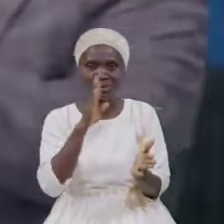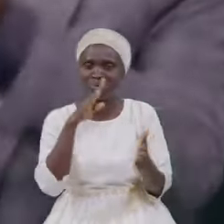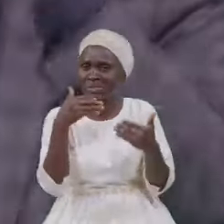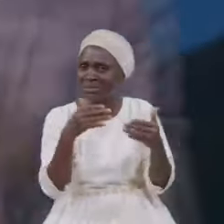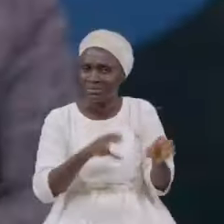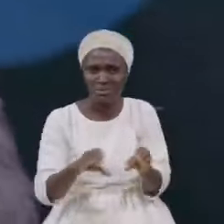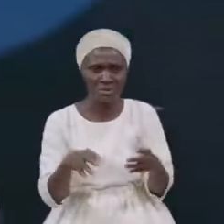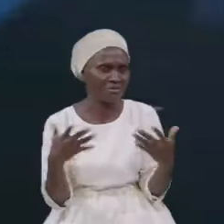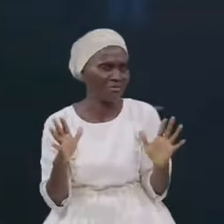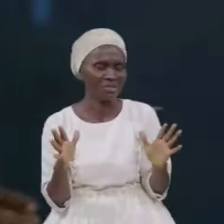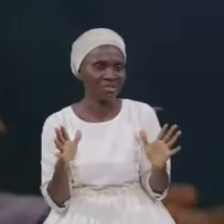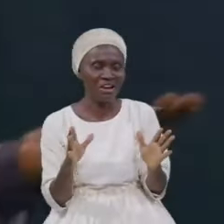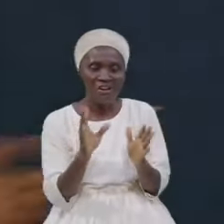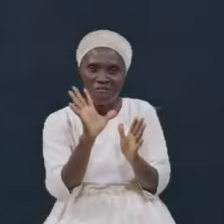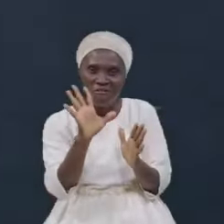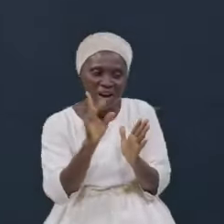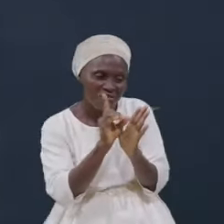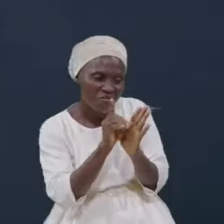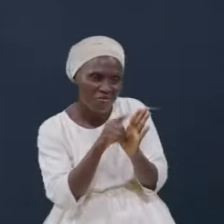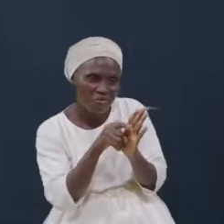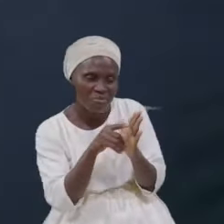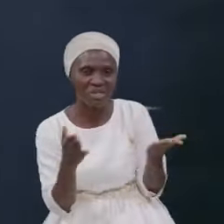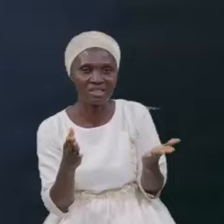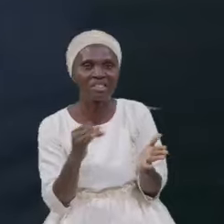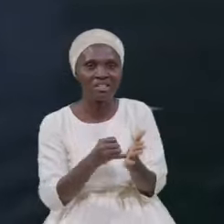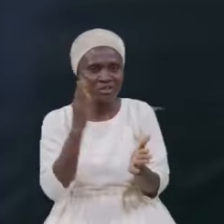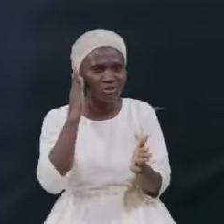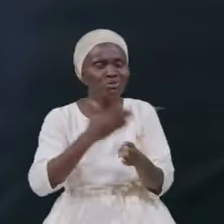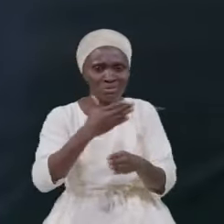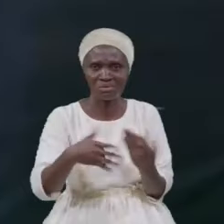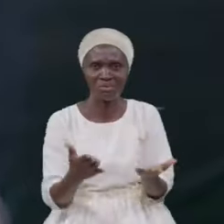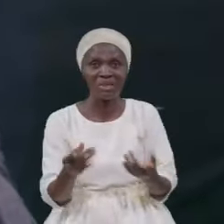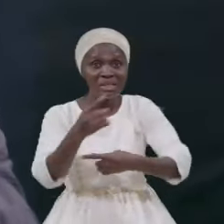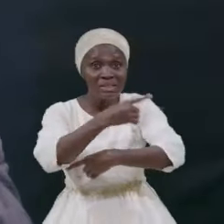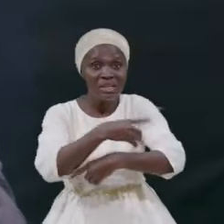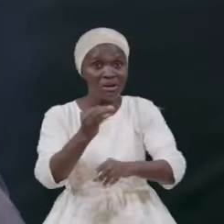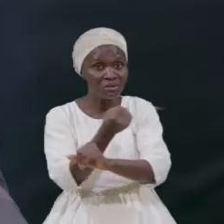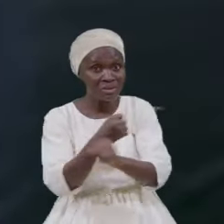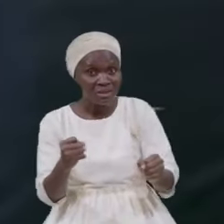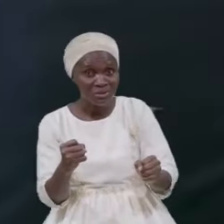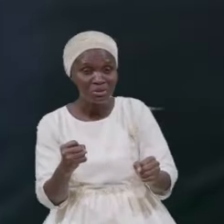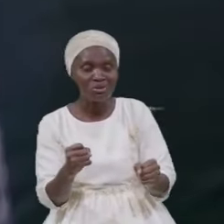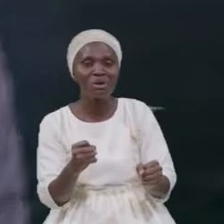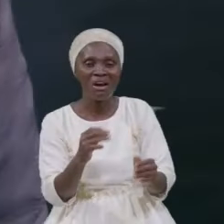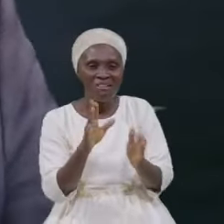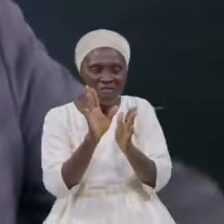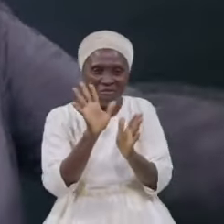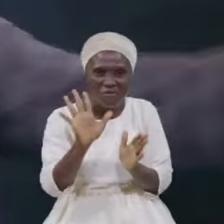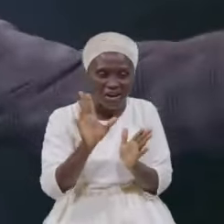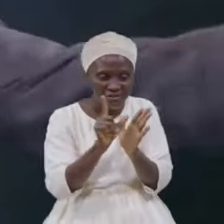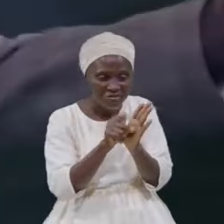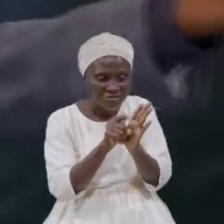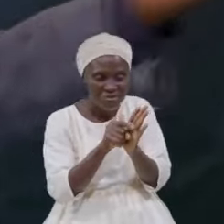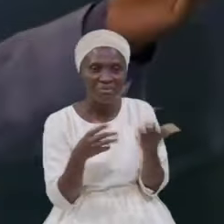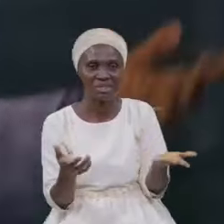of salvation, 5 minutes and it's done. And we refuse and we reject, and